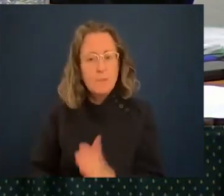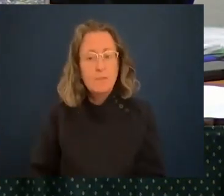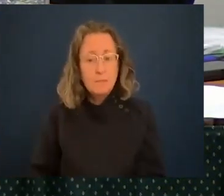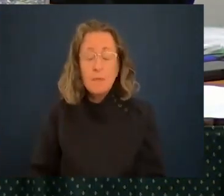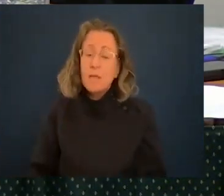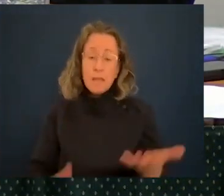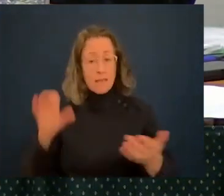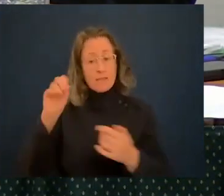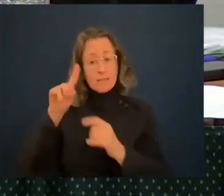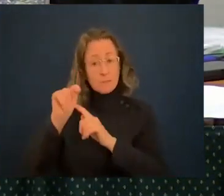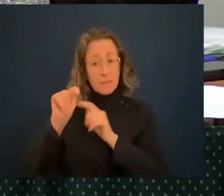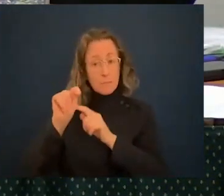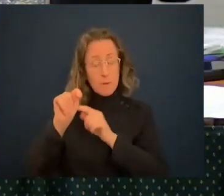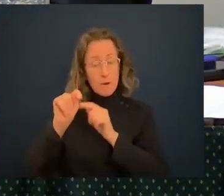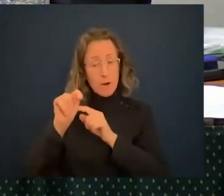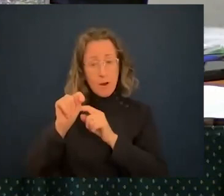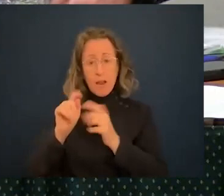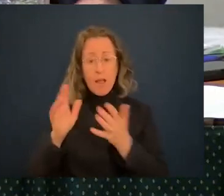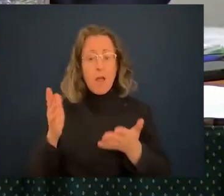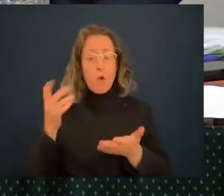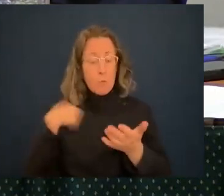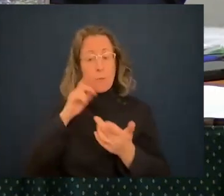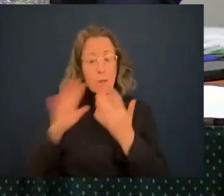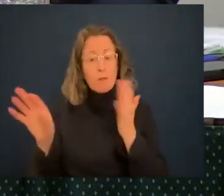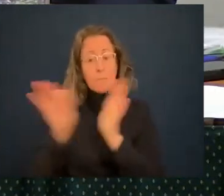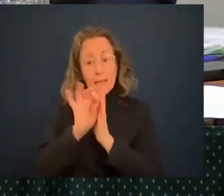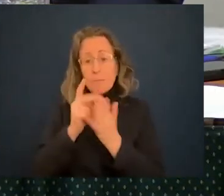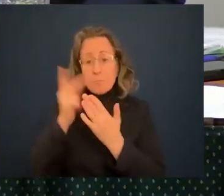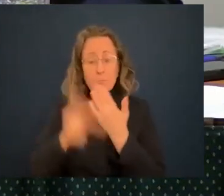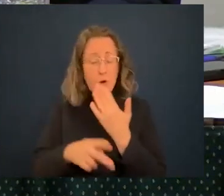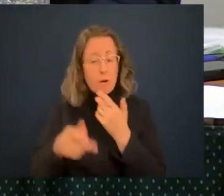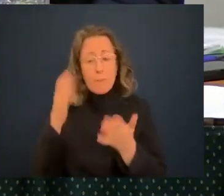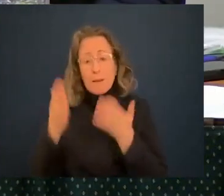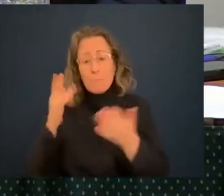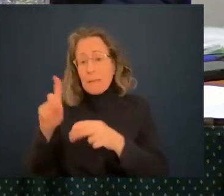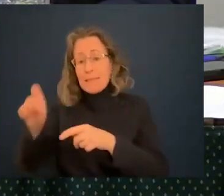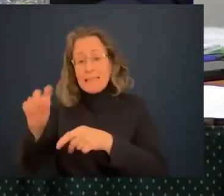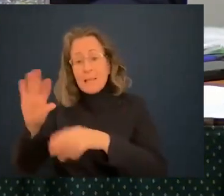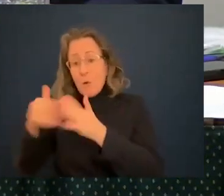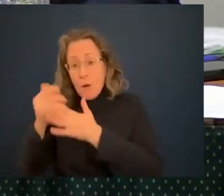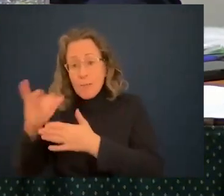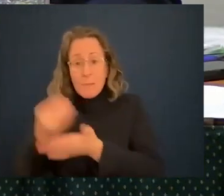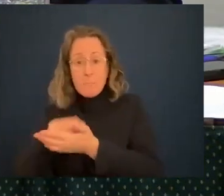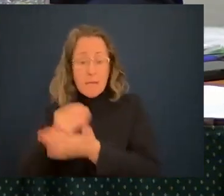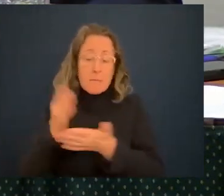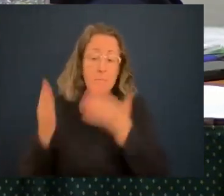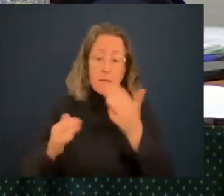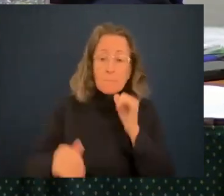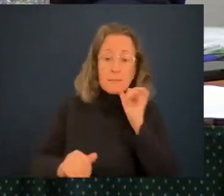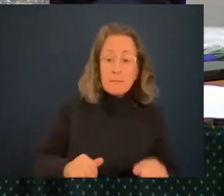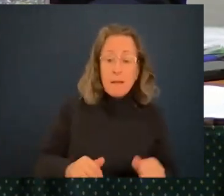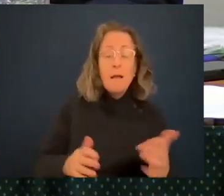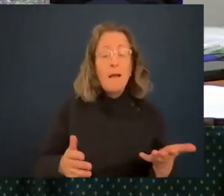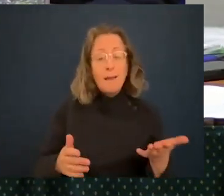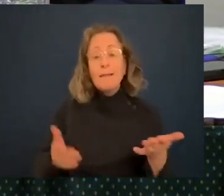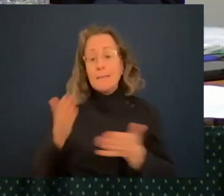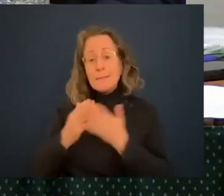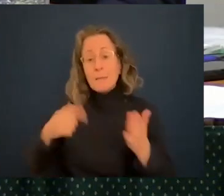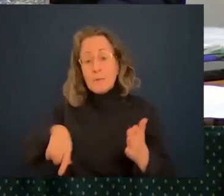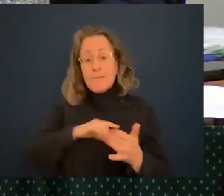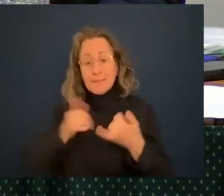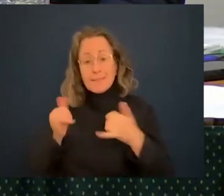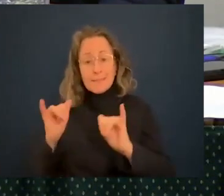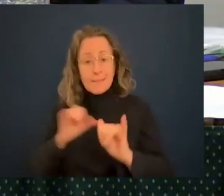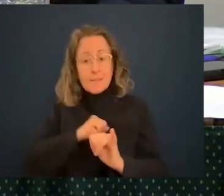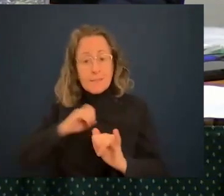yay or nay and you and I and Ian will be there and these guys will be there and some of you probably will be there